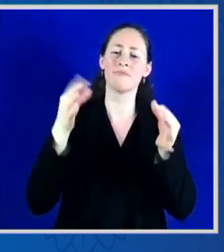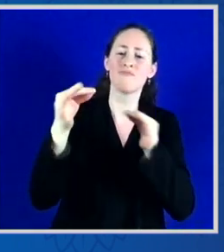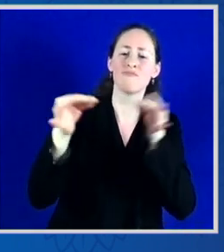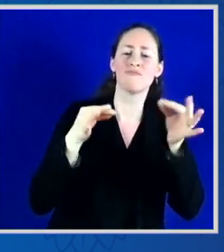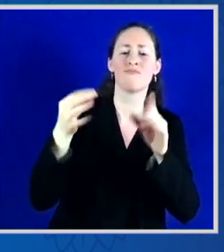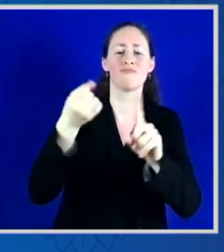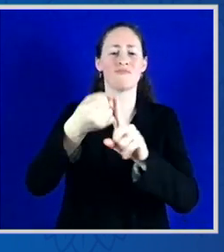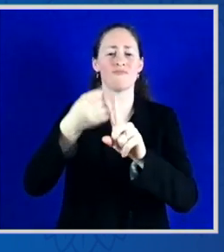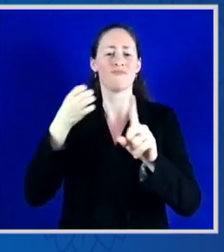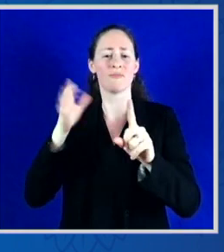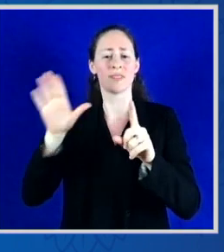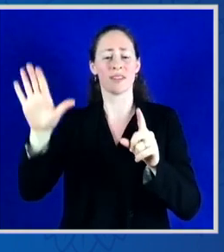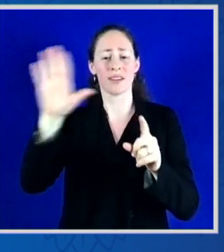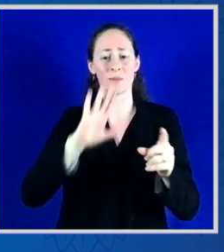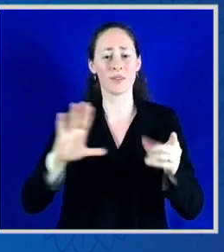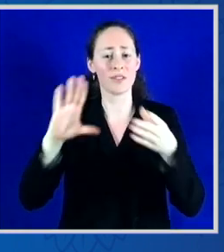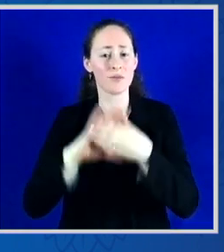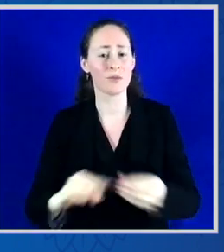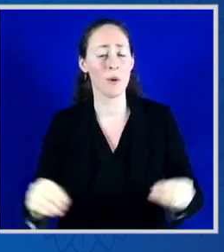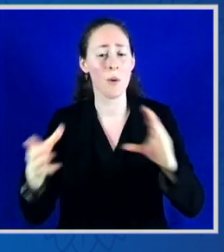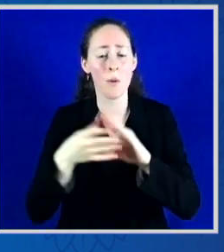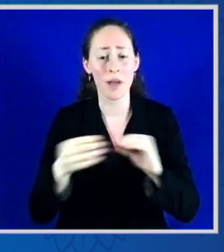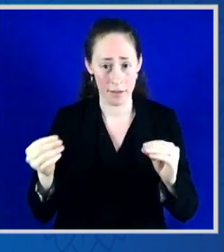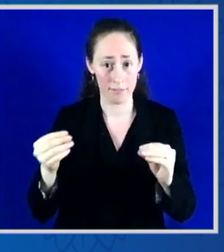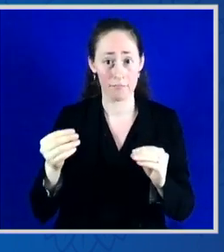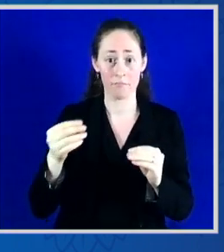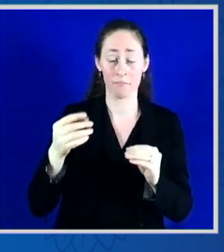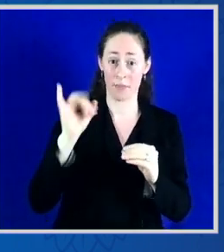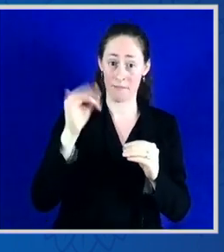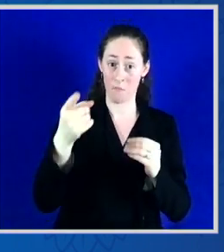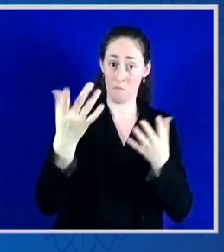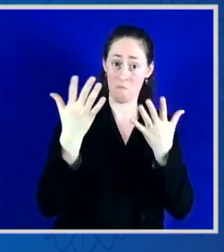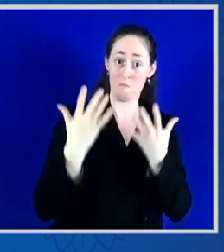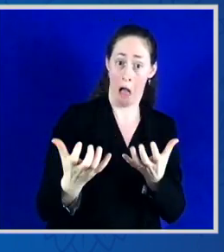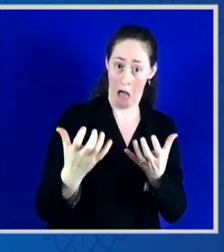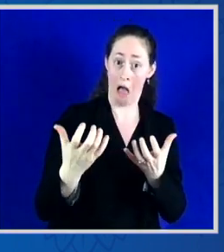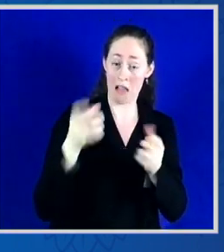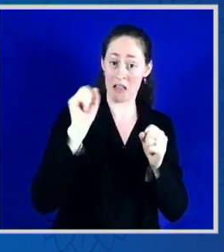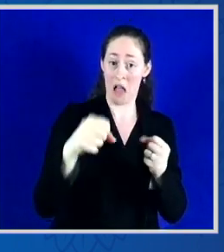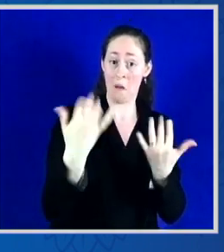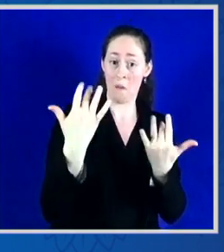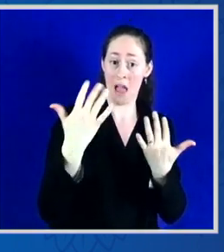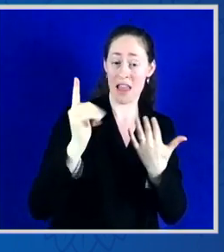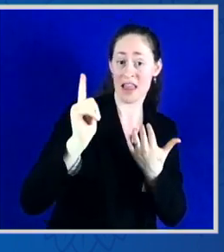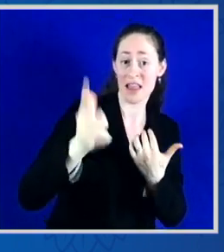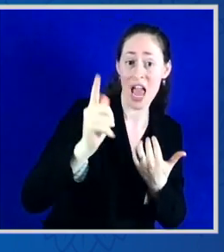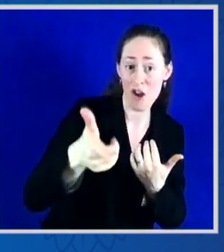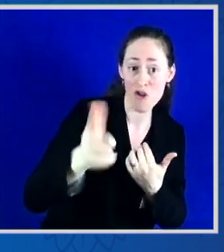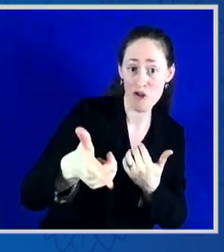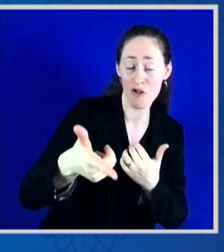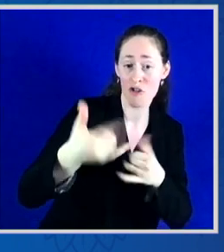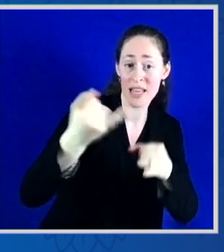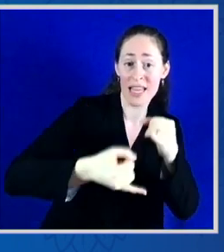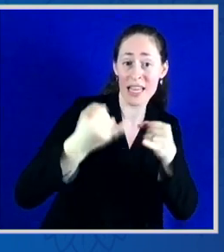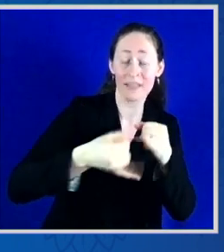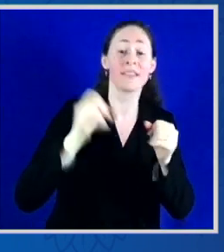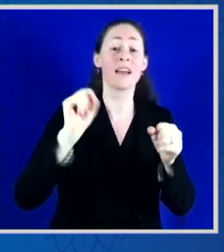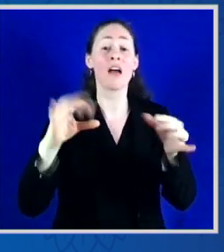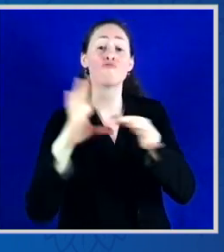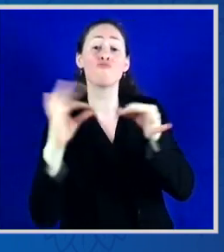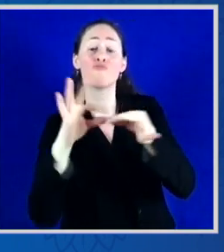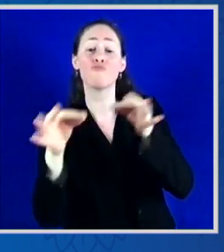want, you can wait till the end to give a response, or you can intervene as you would like.